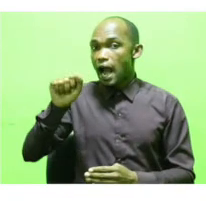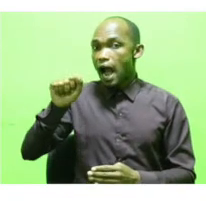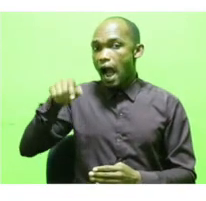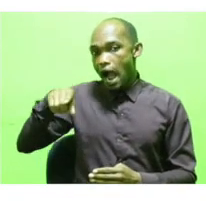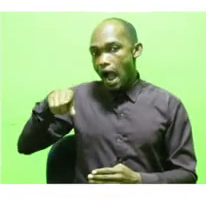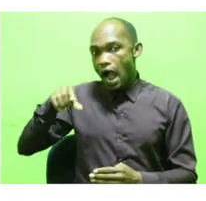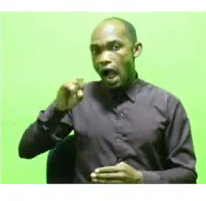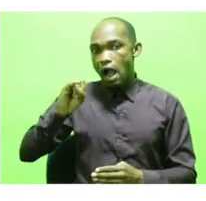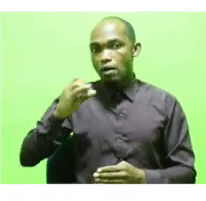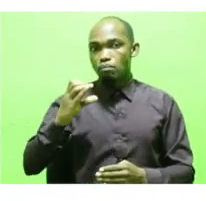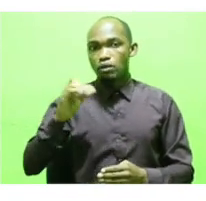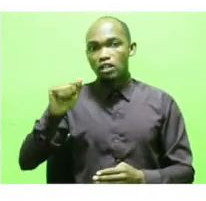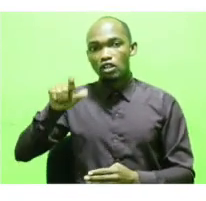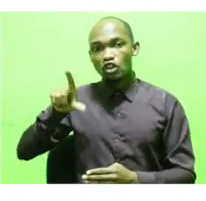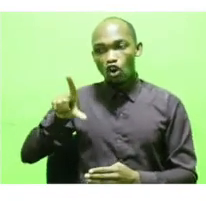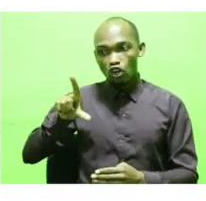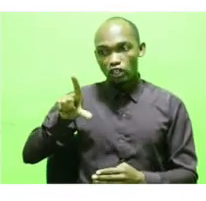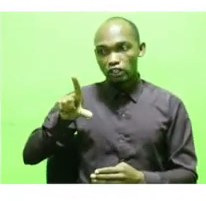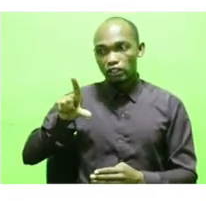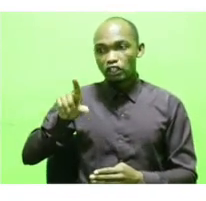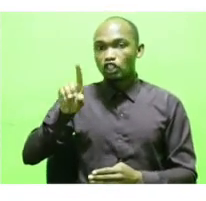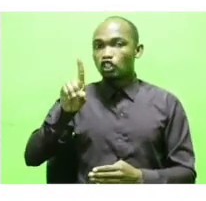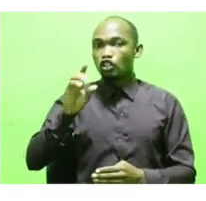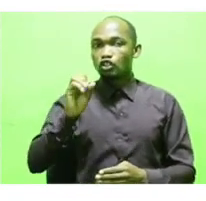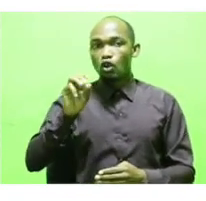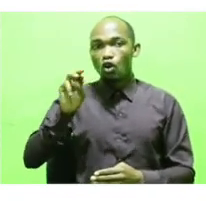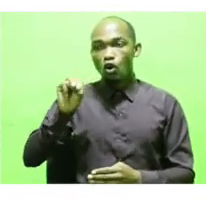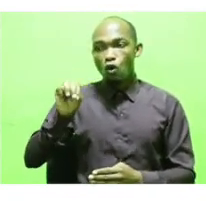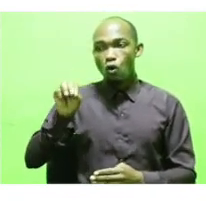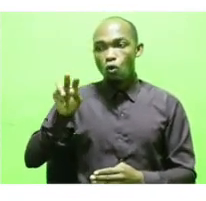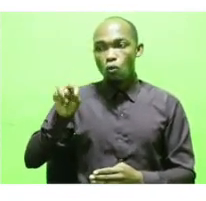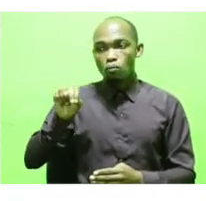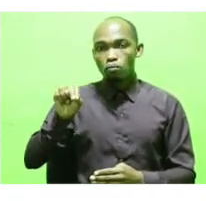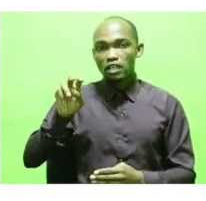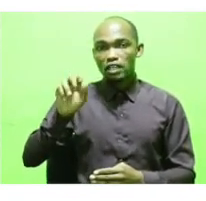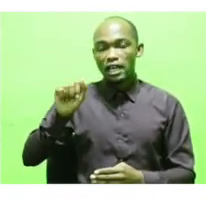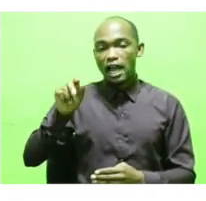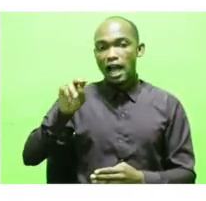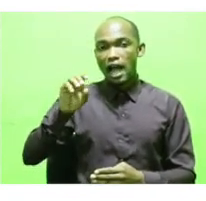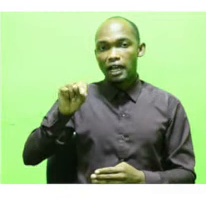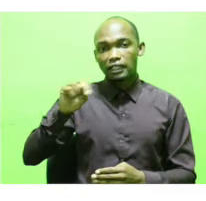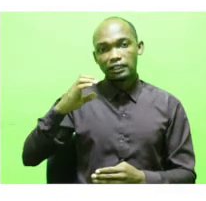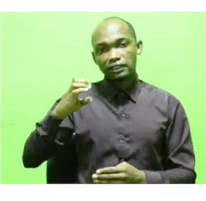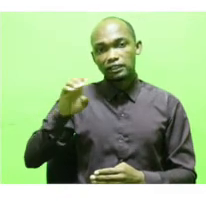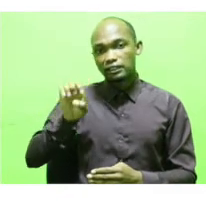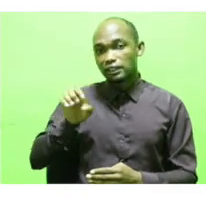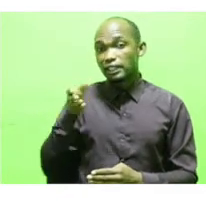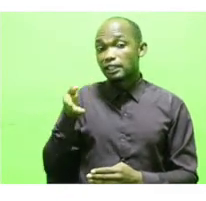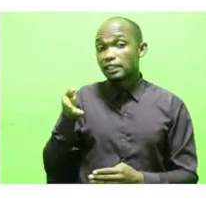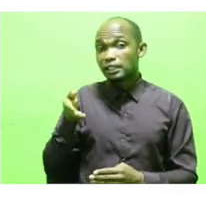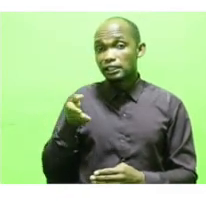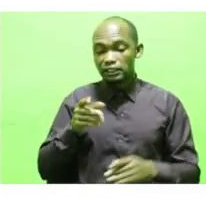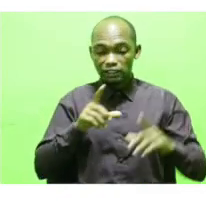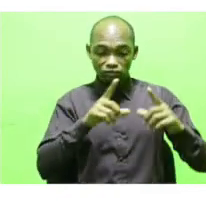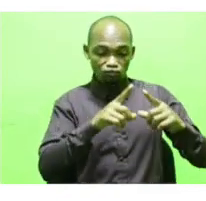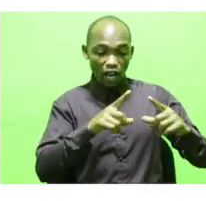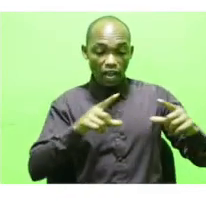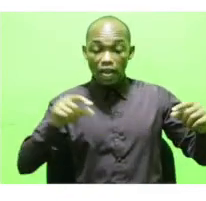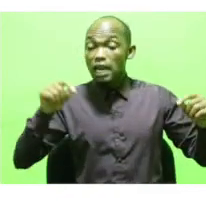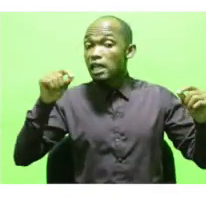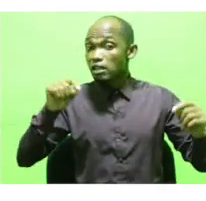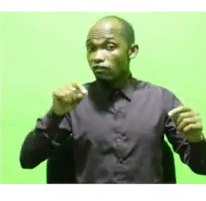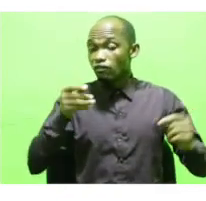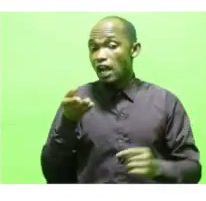dominance. This refers to plants whereby the apex or the leaves, which leaves